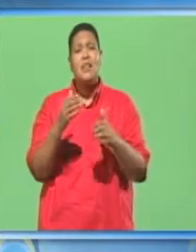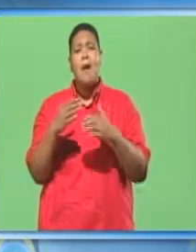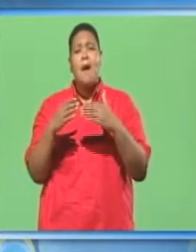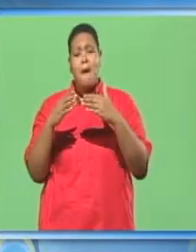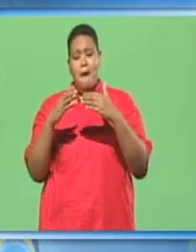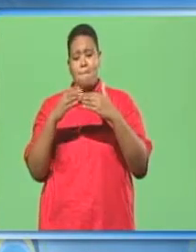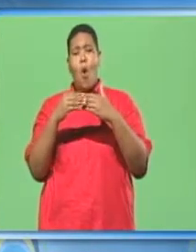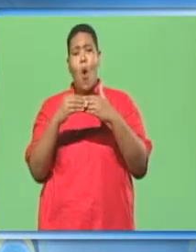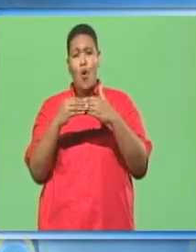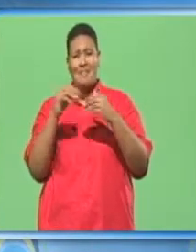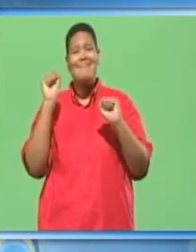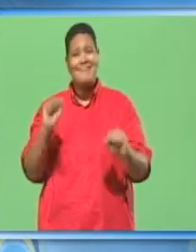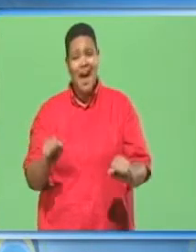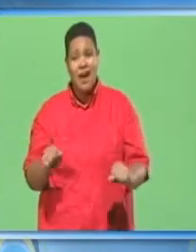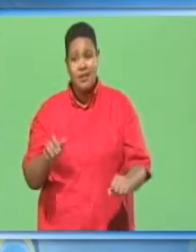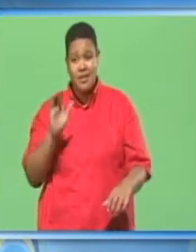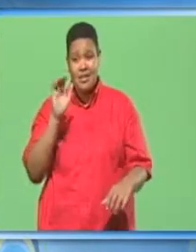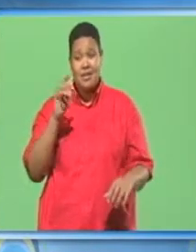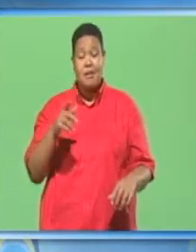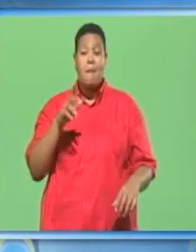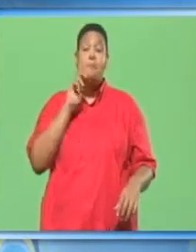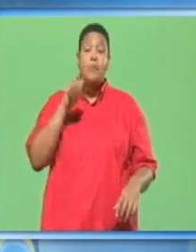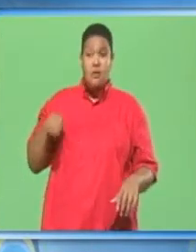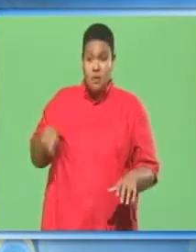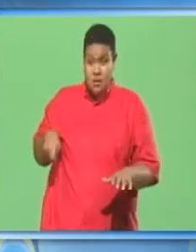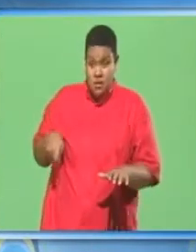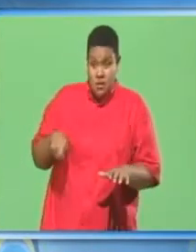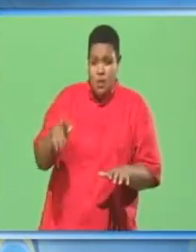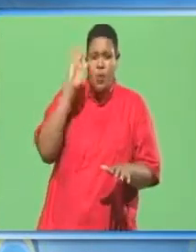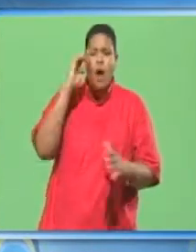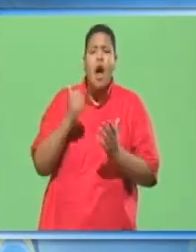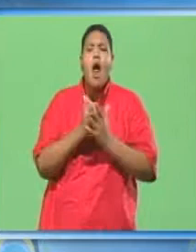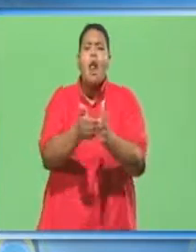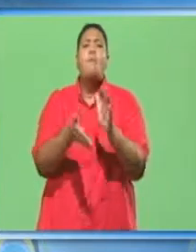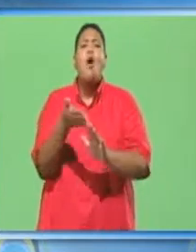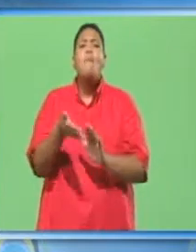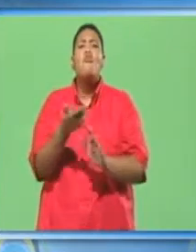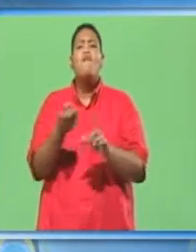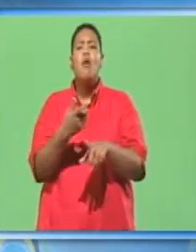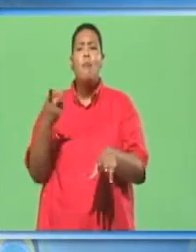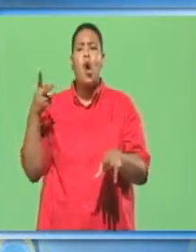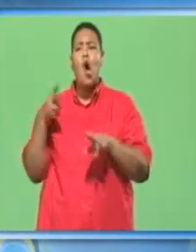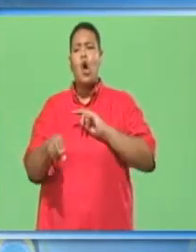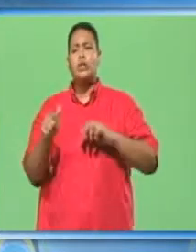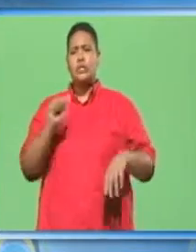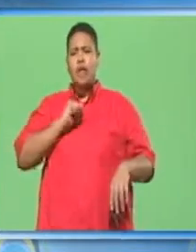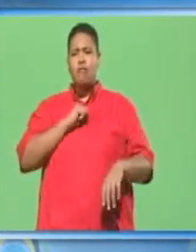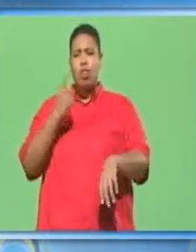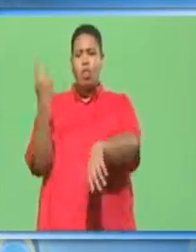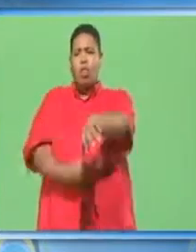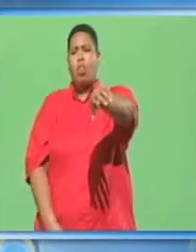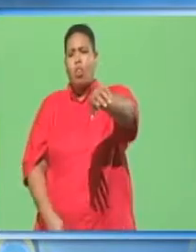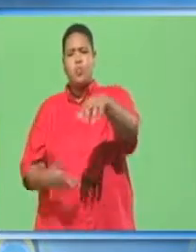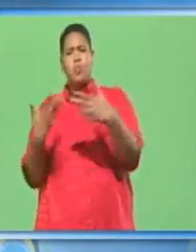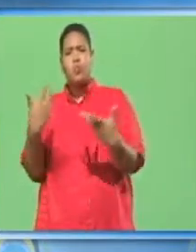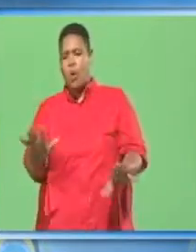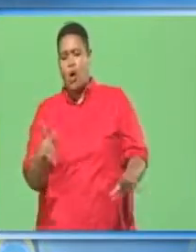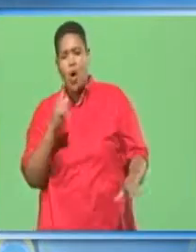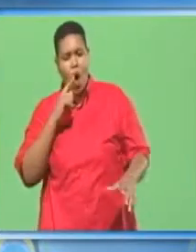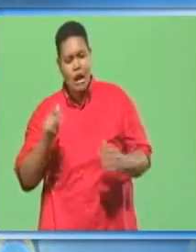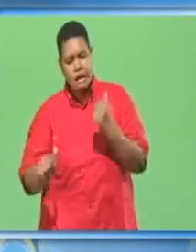cutting. The push stick will help the operator from being cut or sustaining injuries while using the machine.